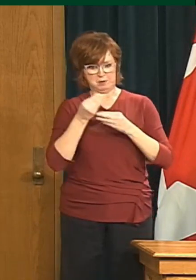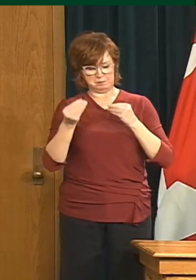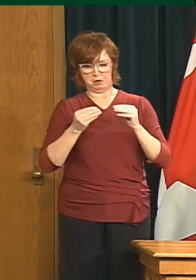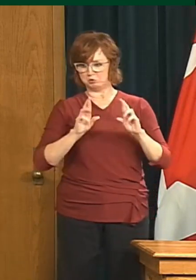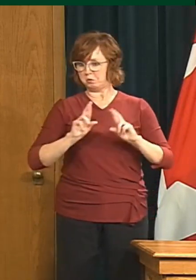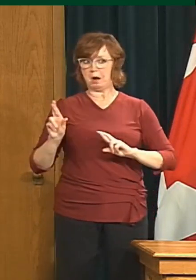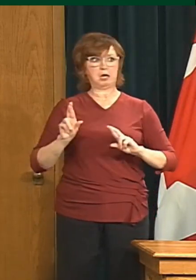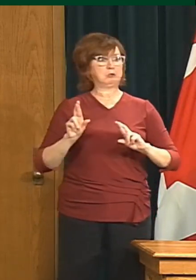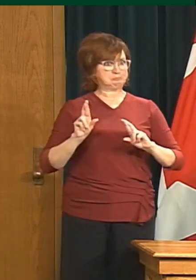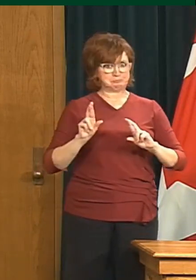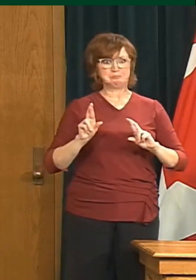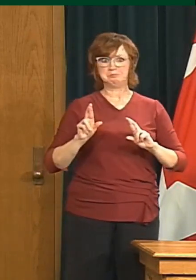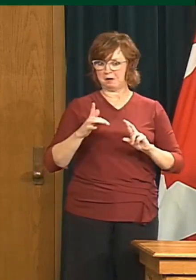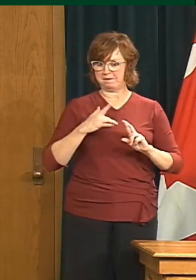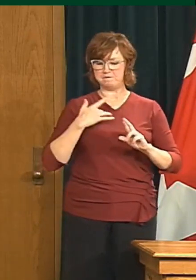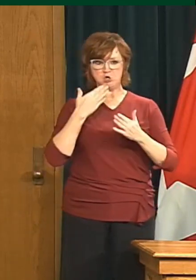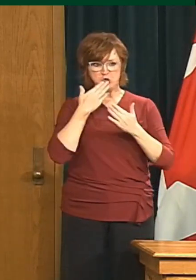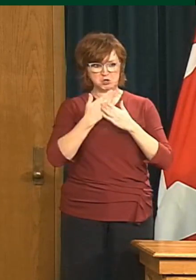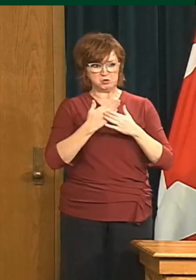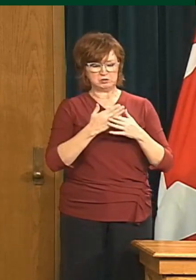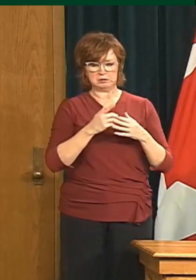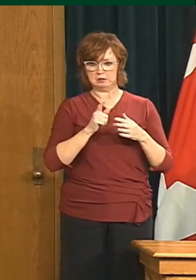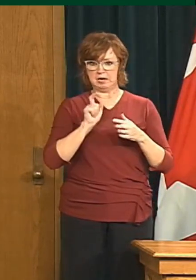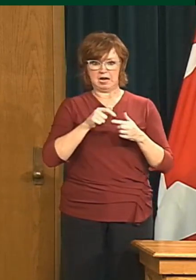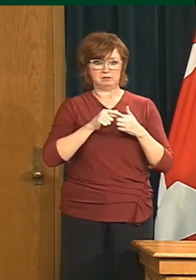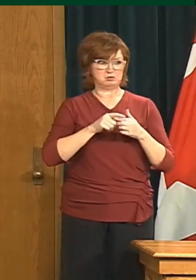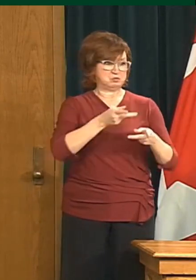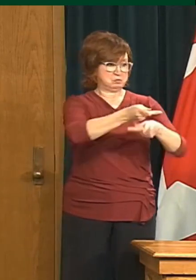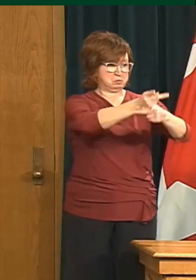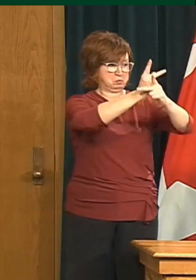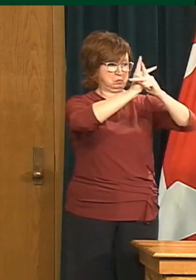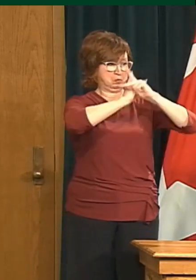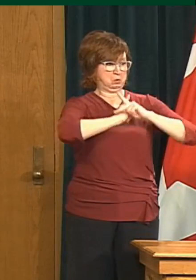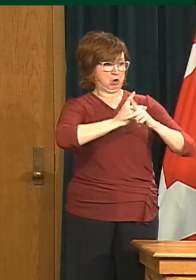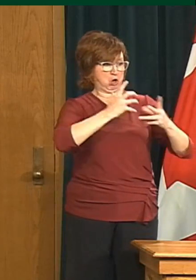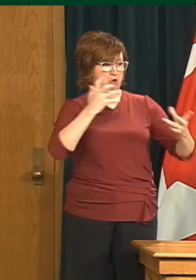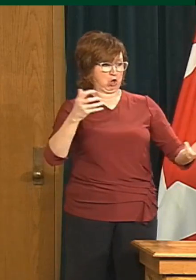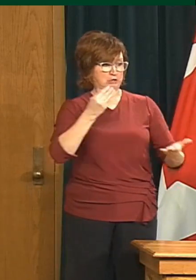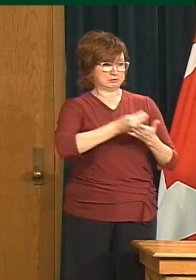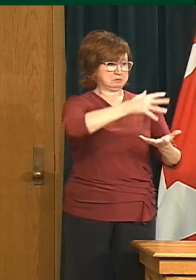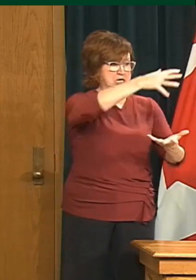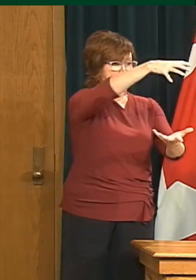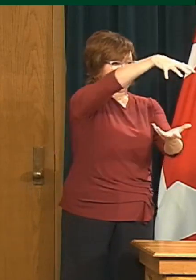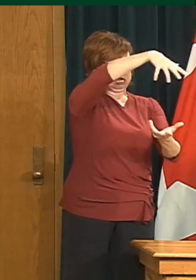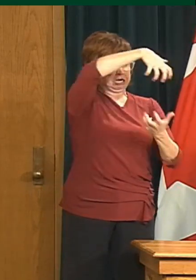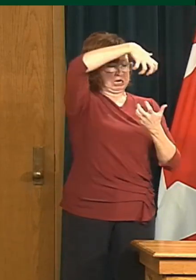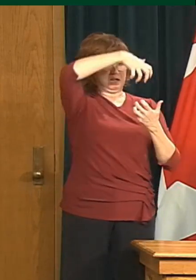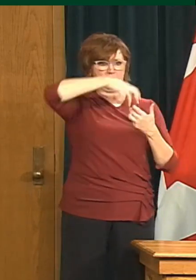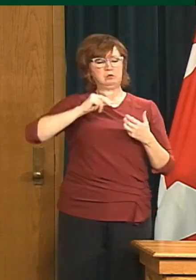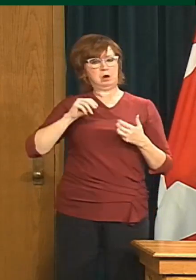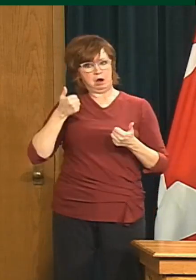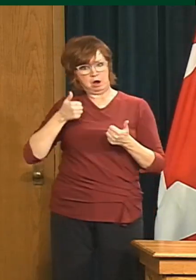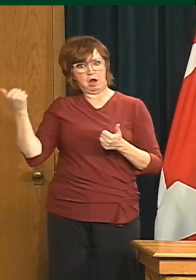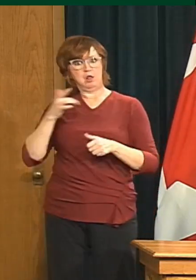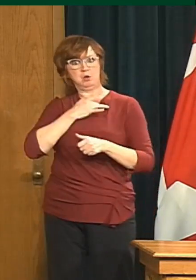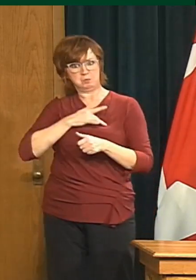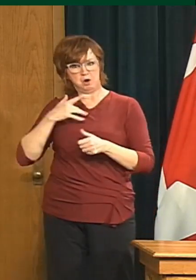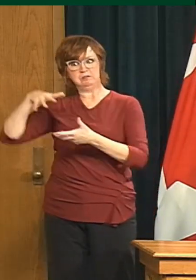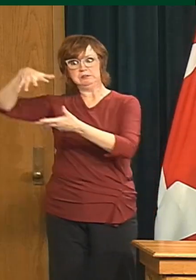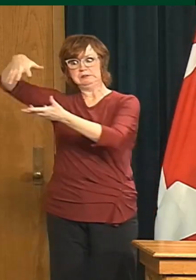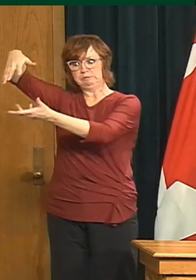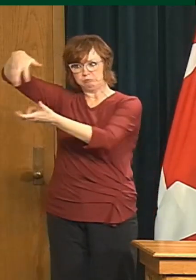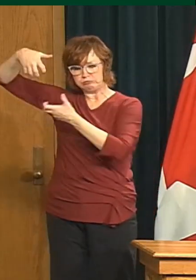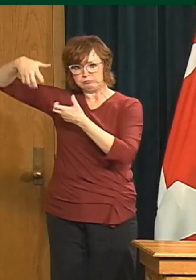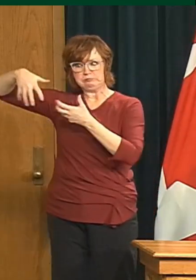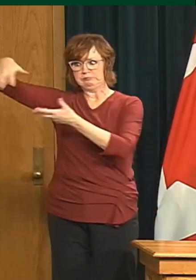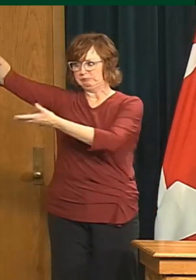So hopefully we don't have to do as much borrowing as other provinces. We're not in a scenario like, unfortunately, Newfoundland was,